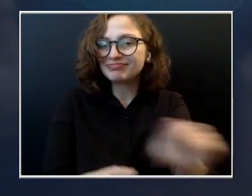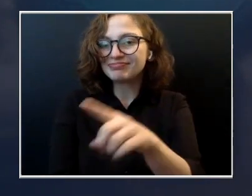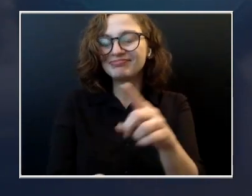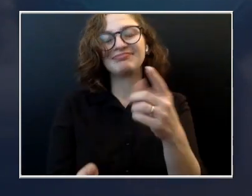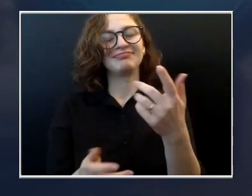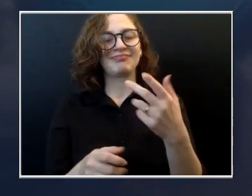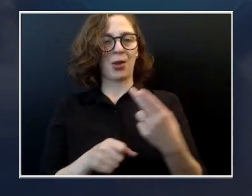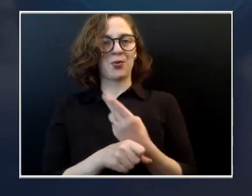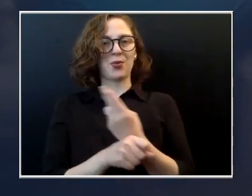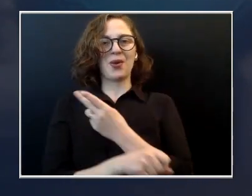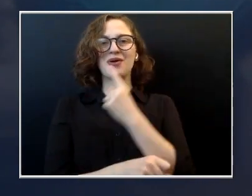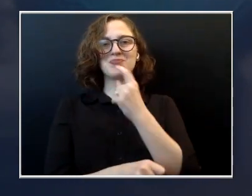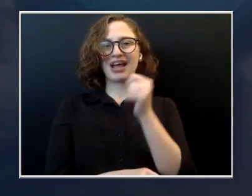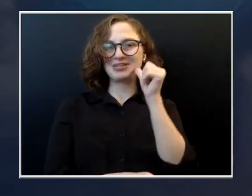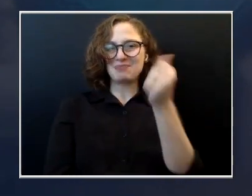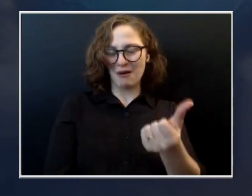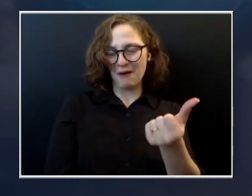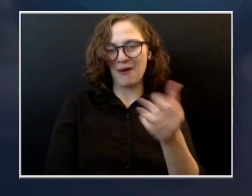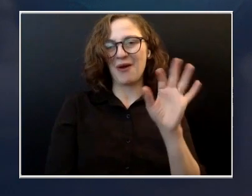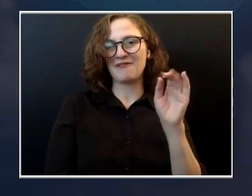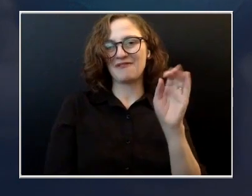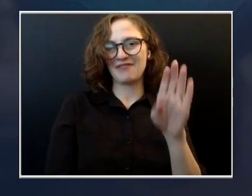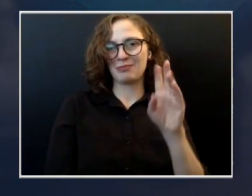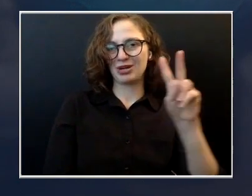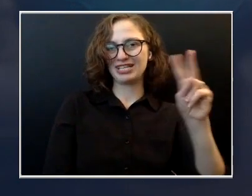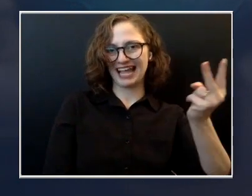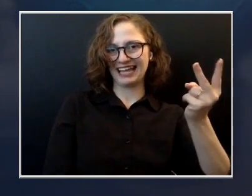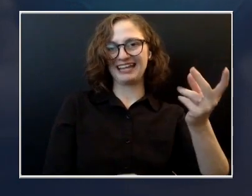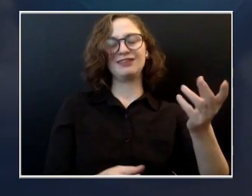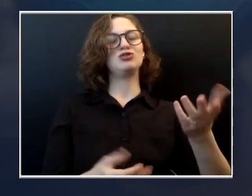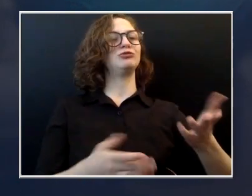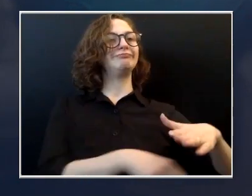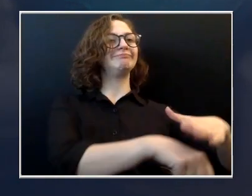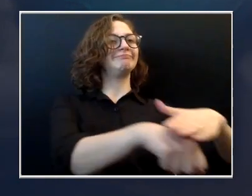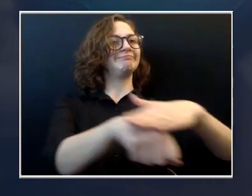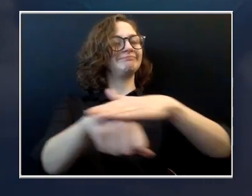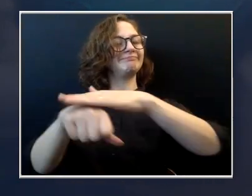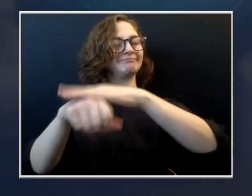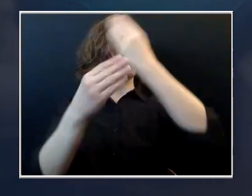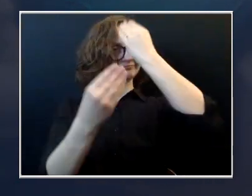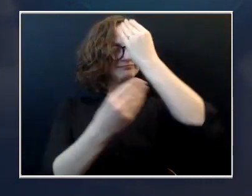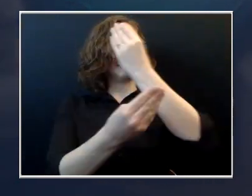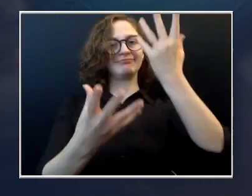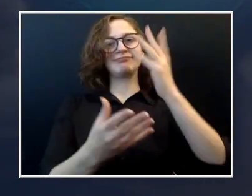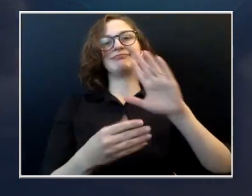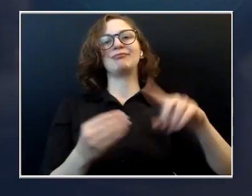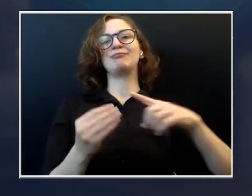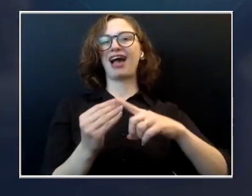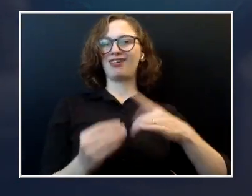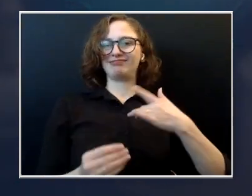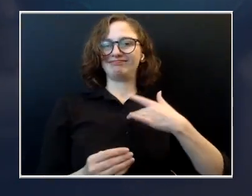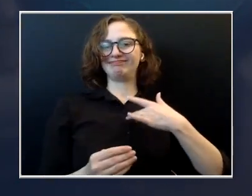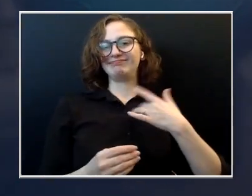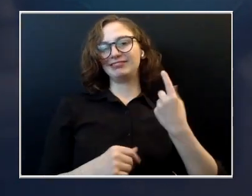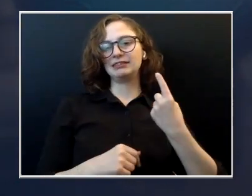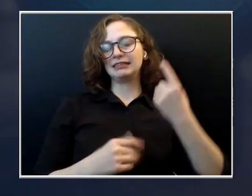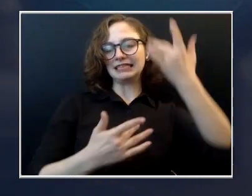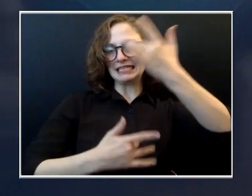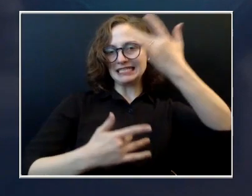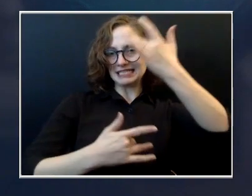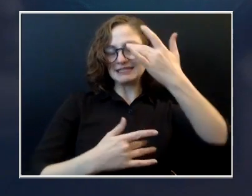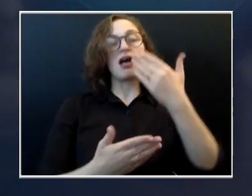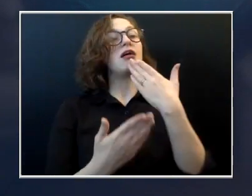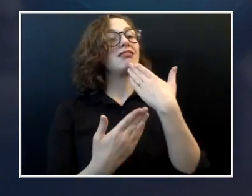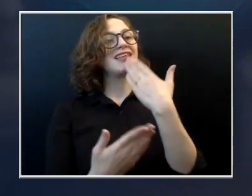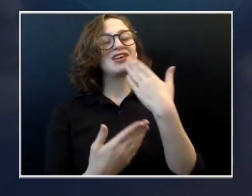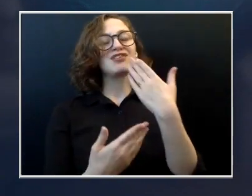cardiovascular diseases. Again, tomorrow is National Wear Red Day. Thank you so much for being with us today and joining the conversation.